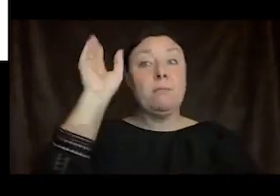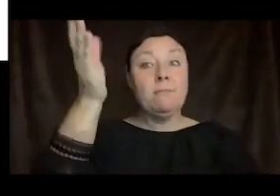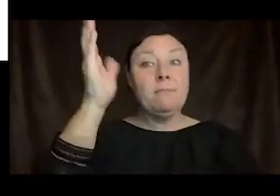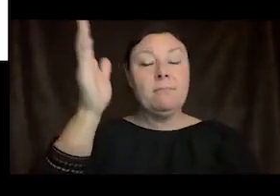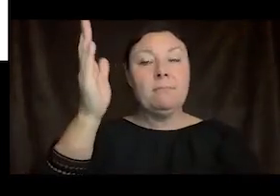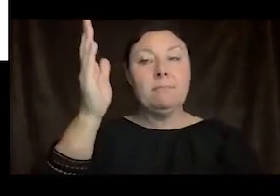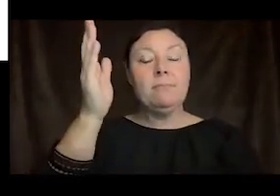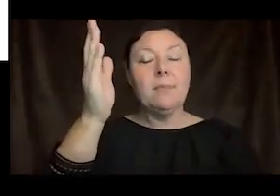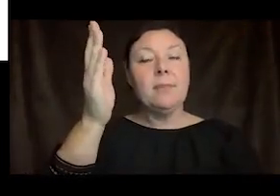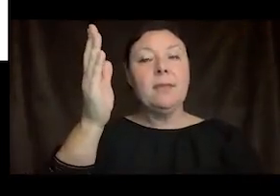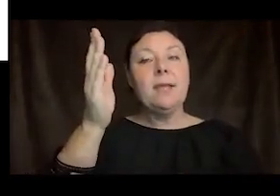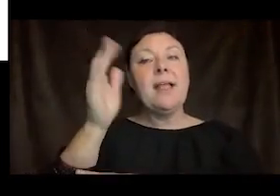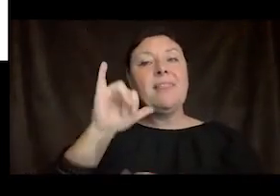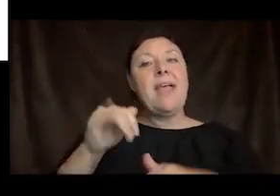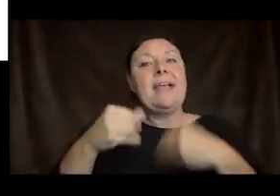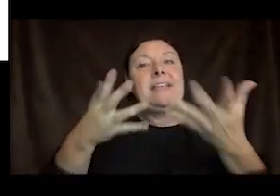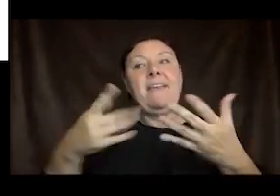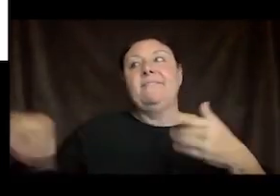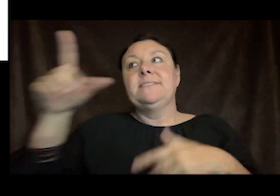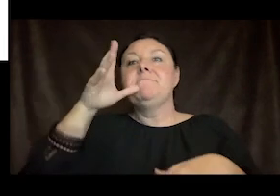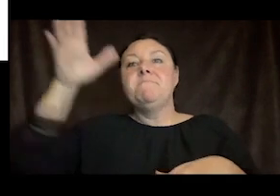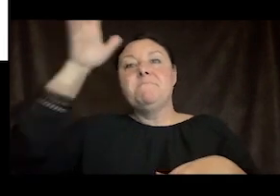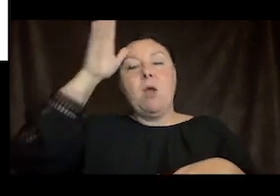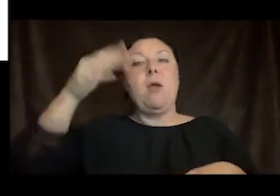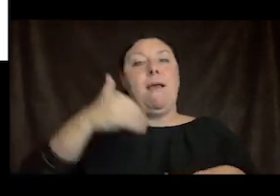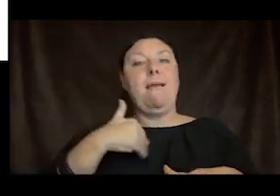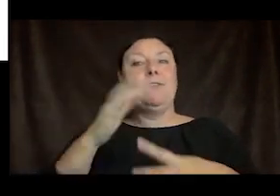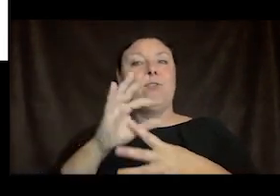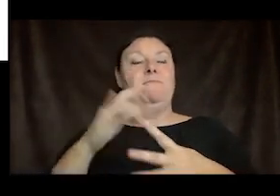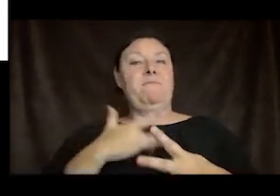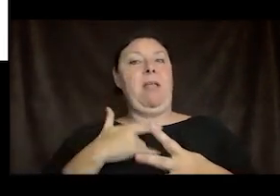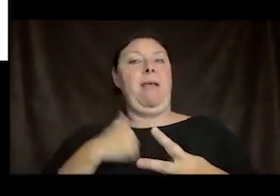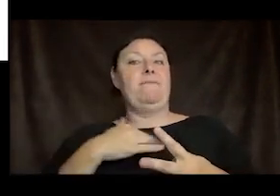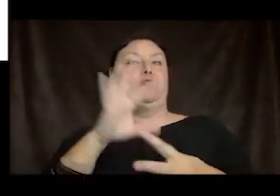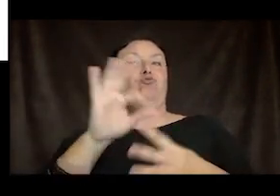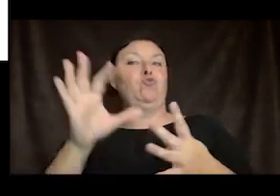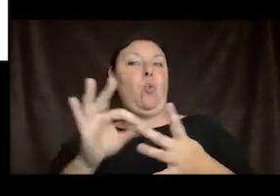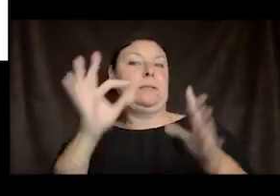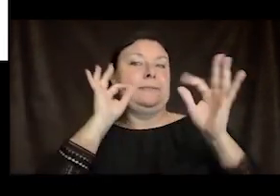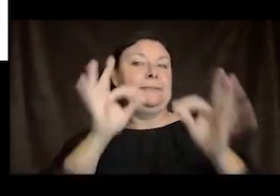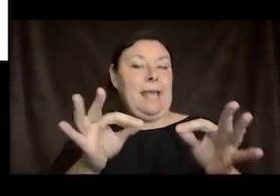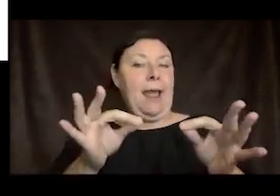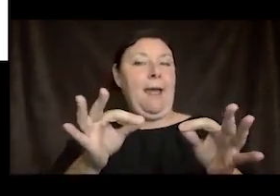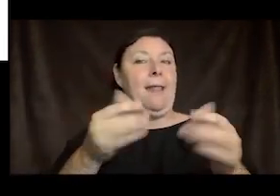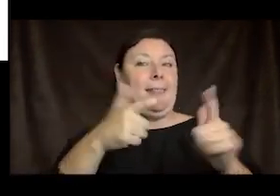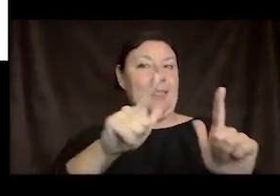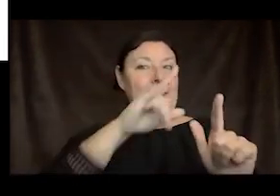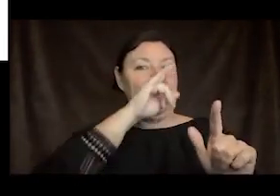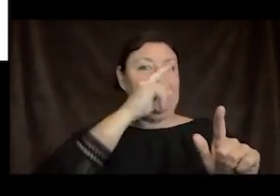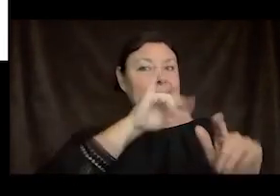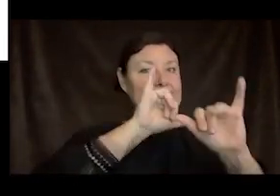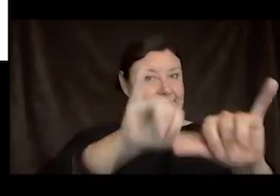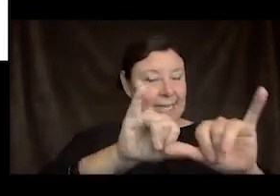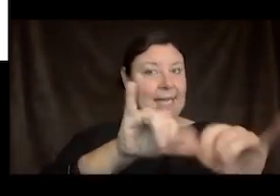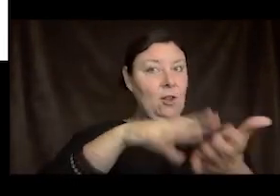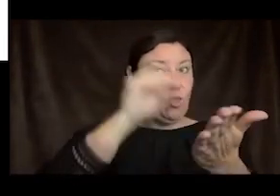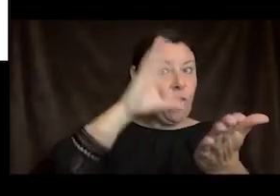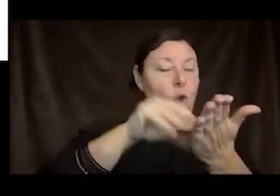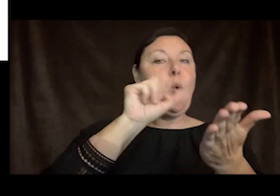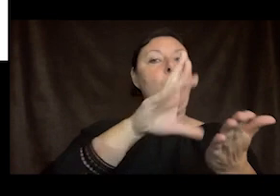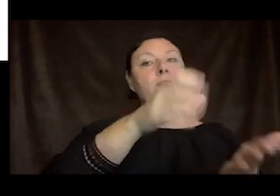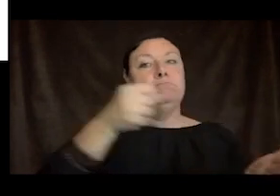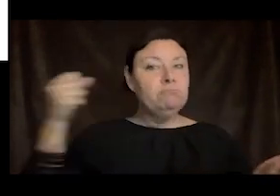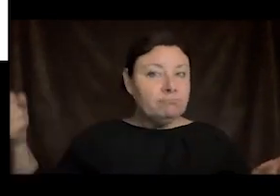and caregivers to feel as though they have some choice in the matter, that they can then opt out their child if they want